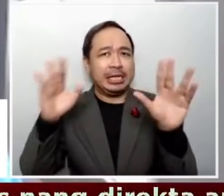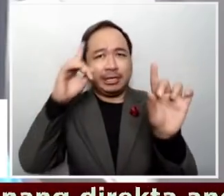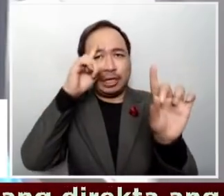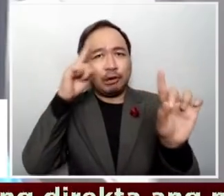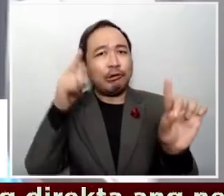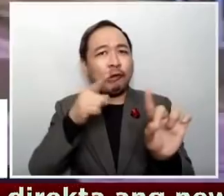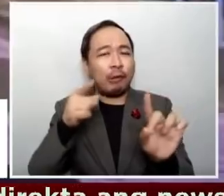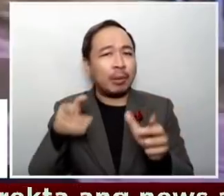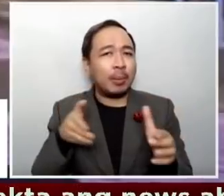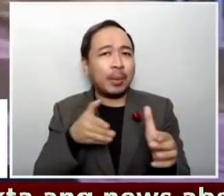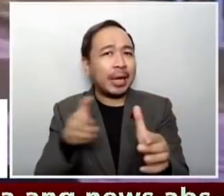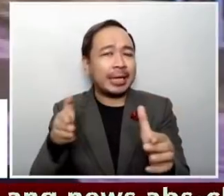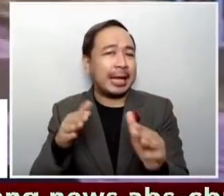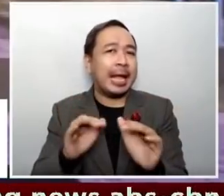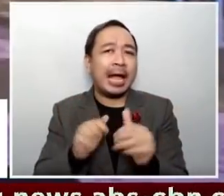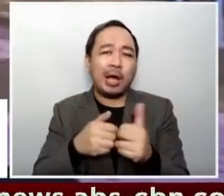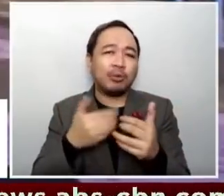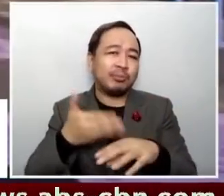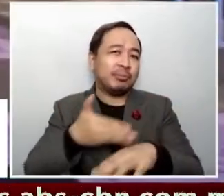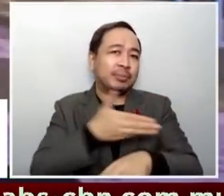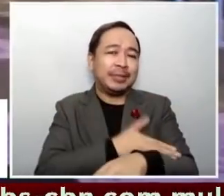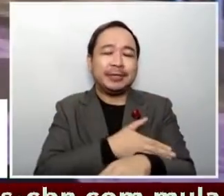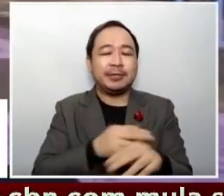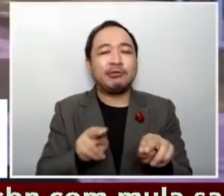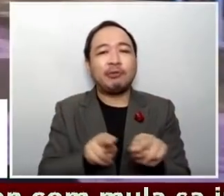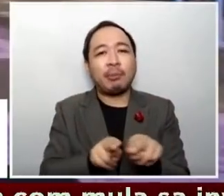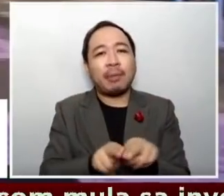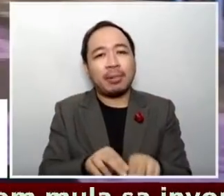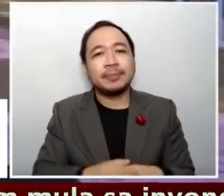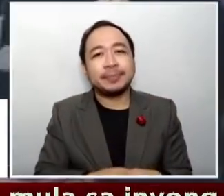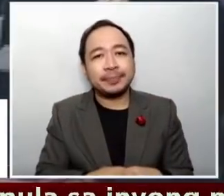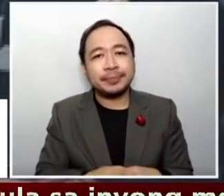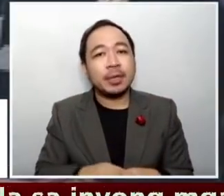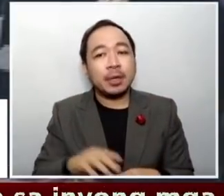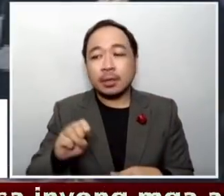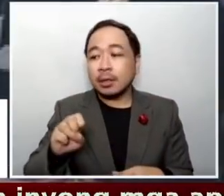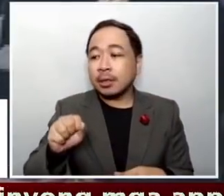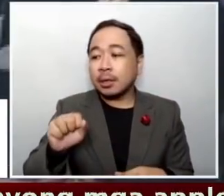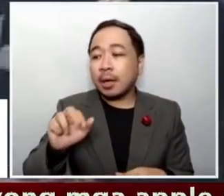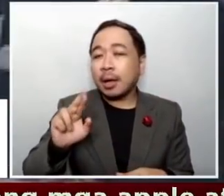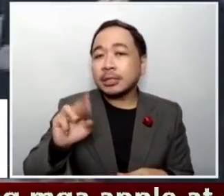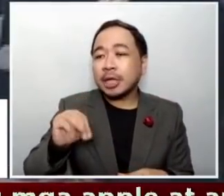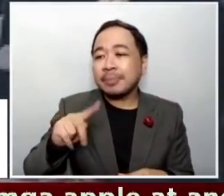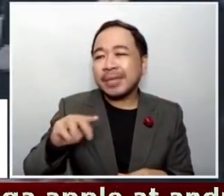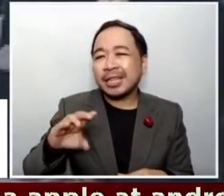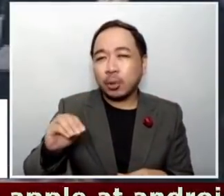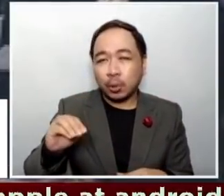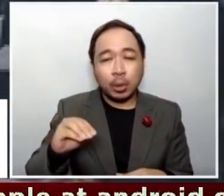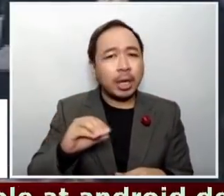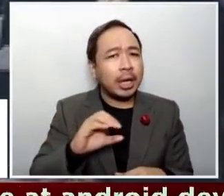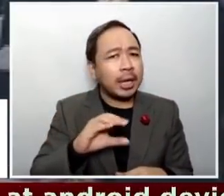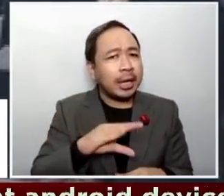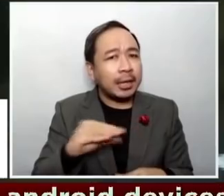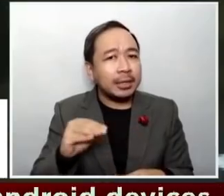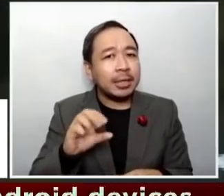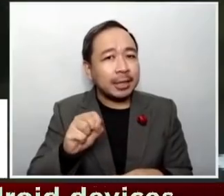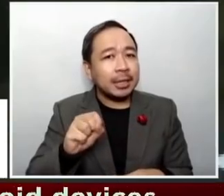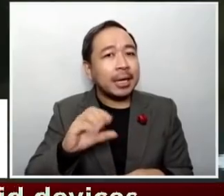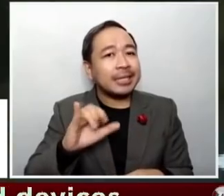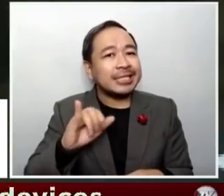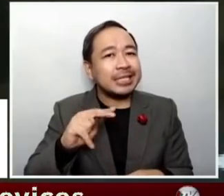better normal. Kapwa naman kinastigo ni Sarmiento at Yusinko ang paggamit ng ilang political groups sa period